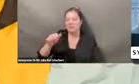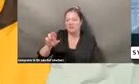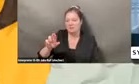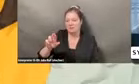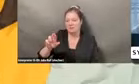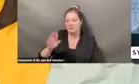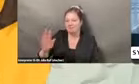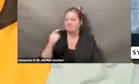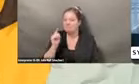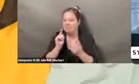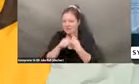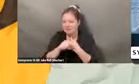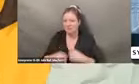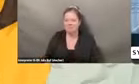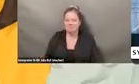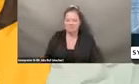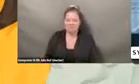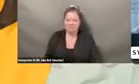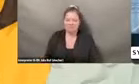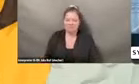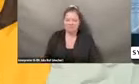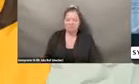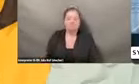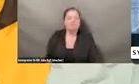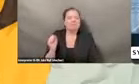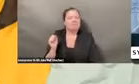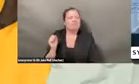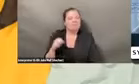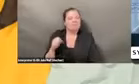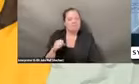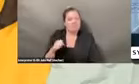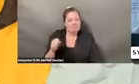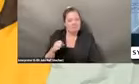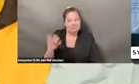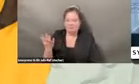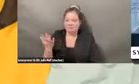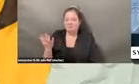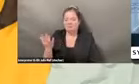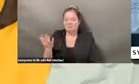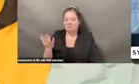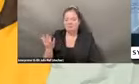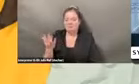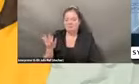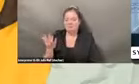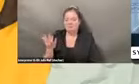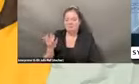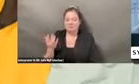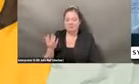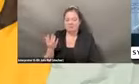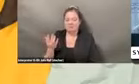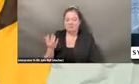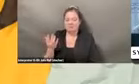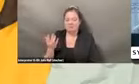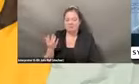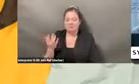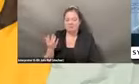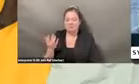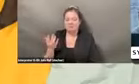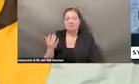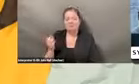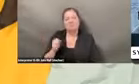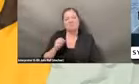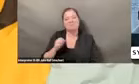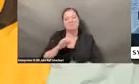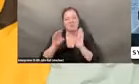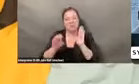that's one part of the message here, and also what we incorporated in the